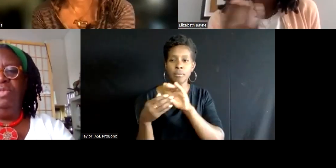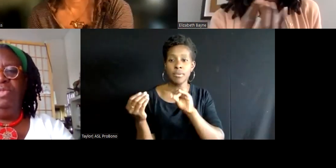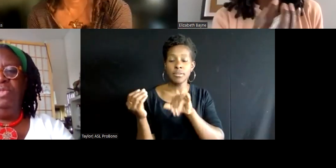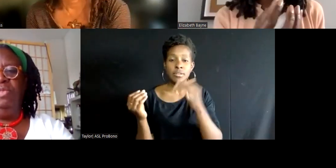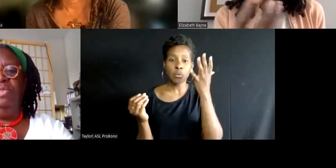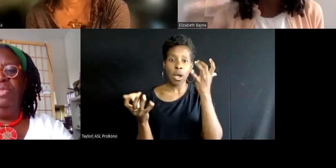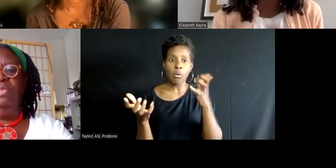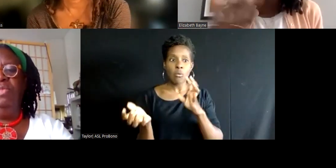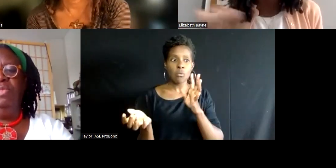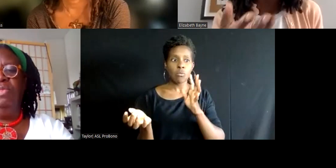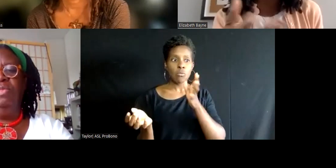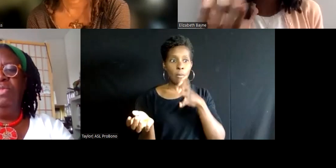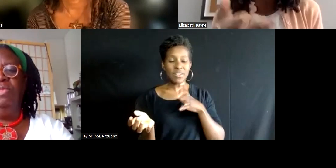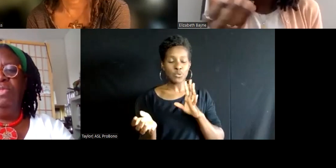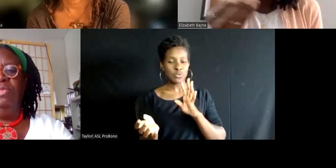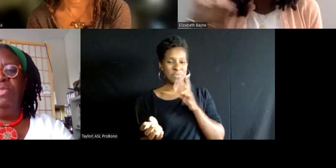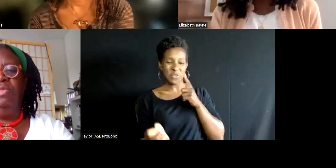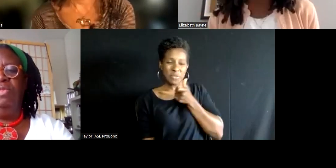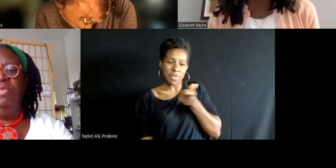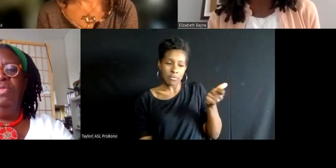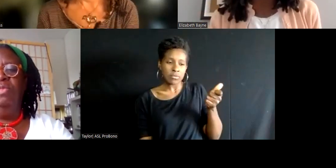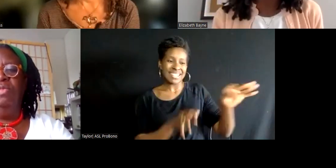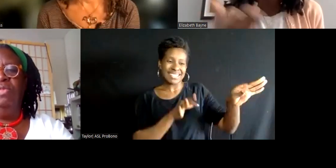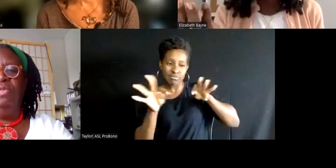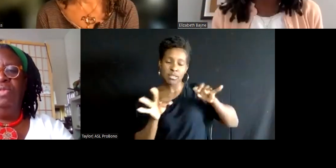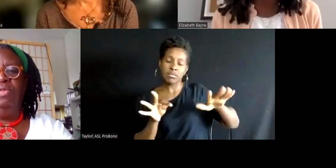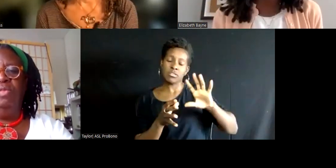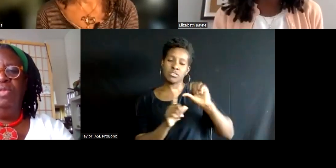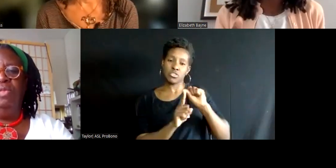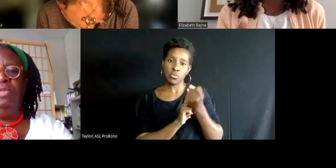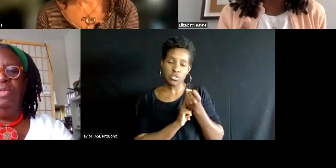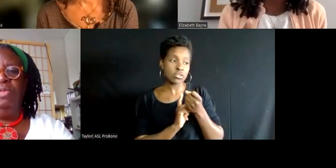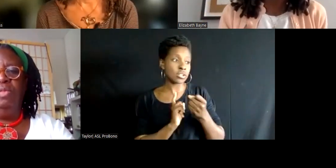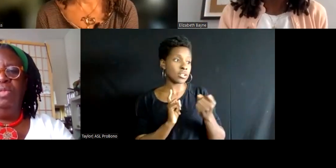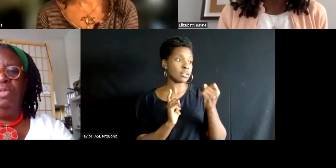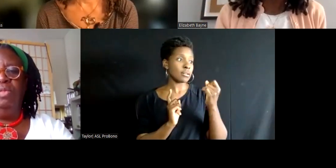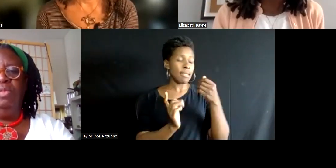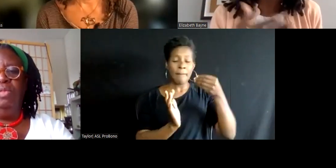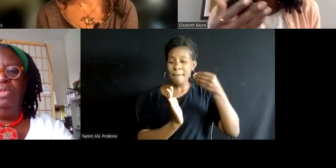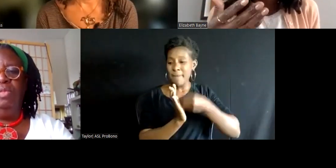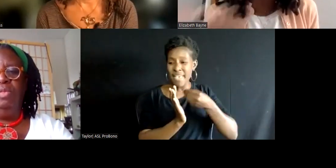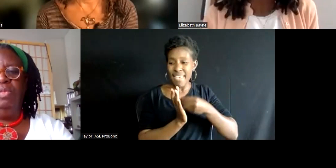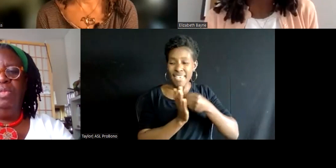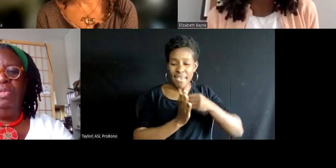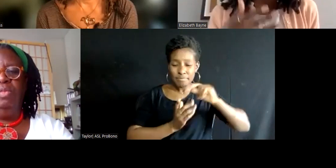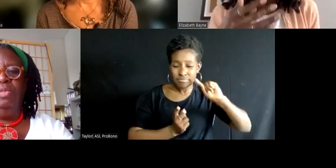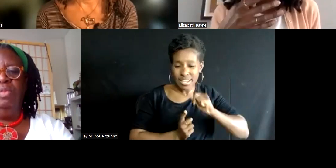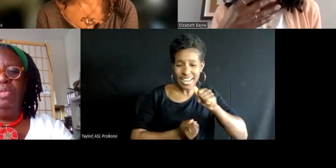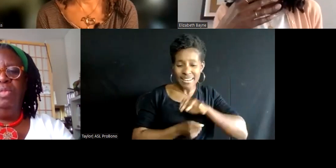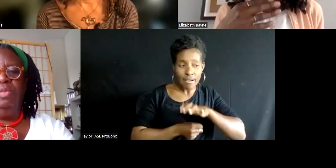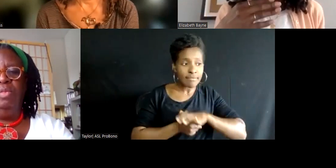themselves and like explain what their circumstances were, not getting paid enough, not having partner